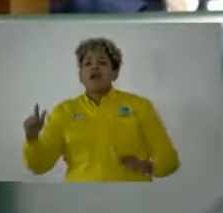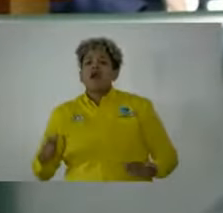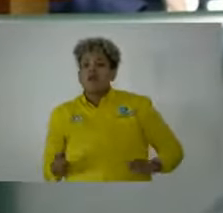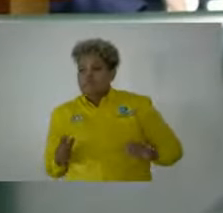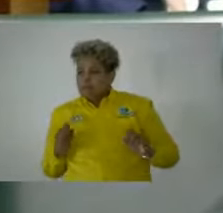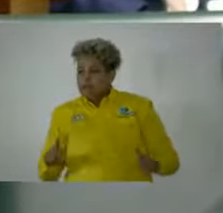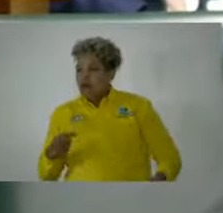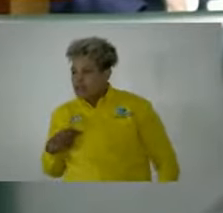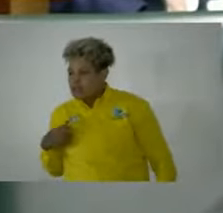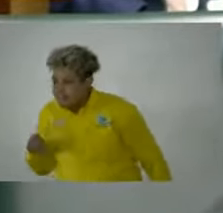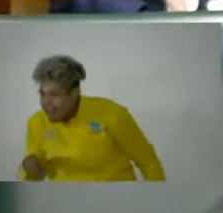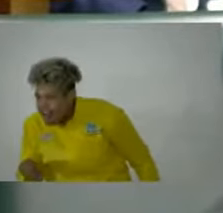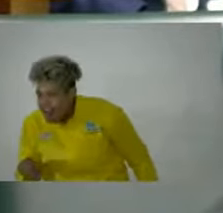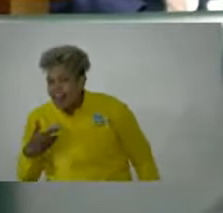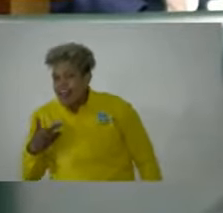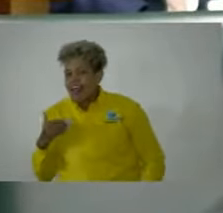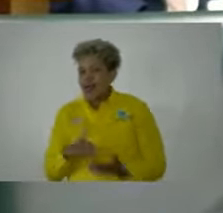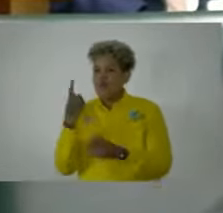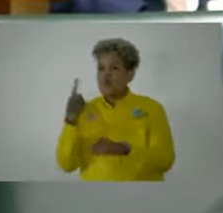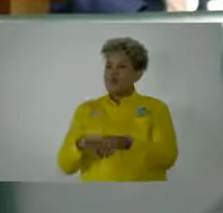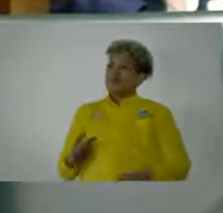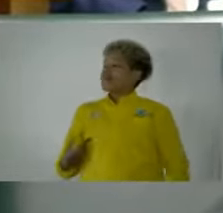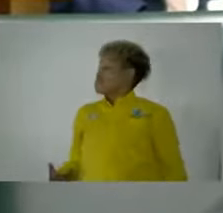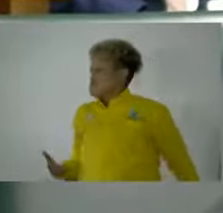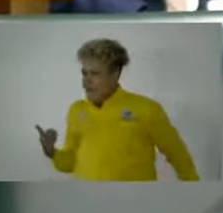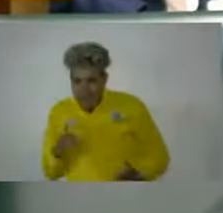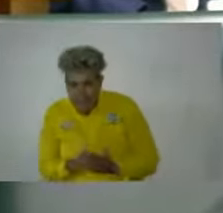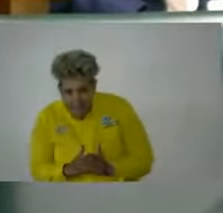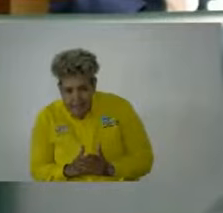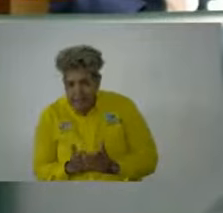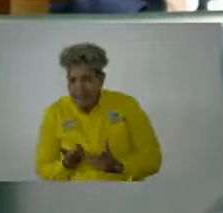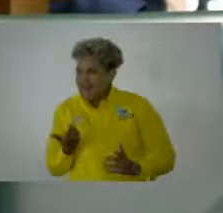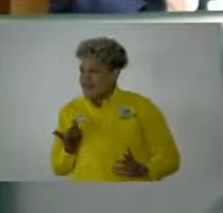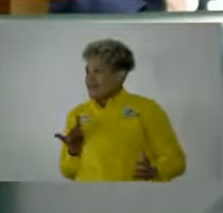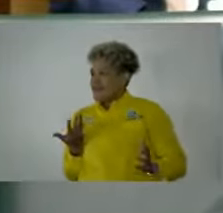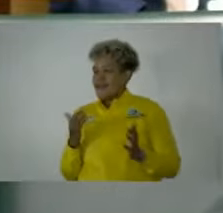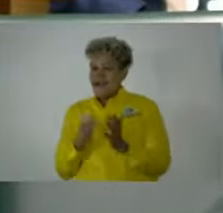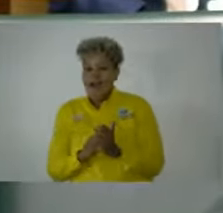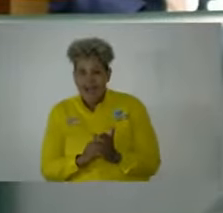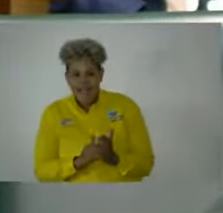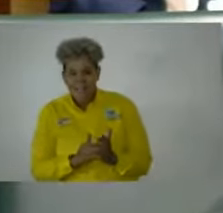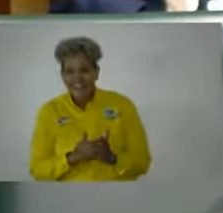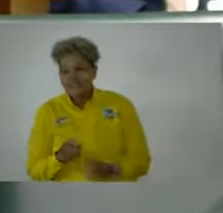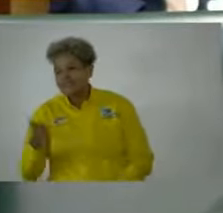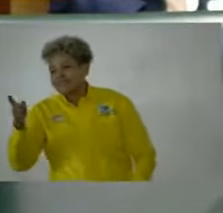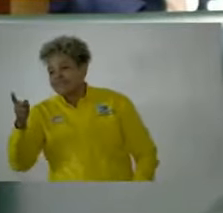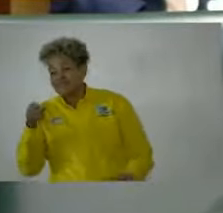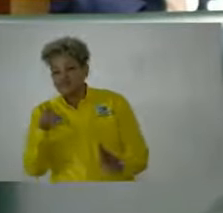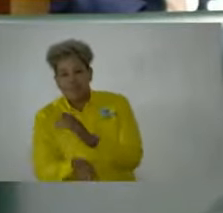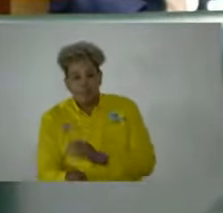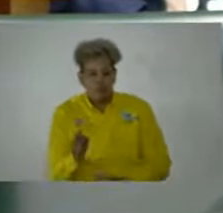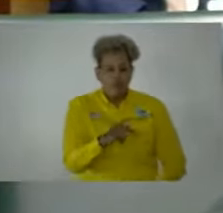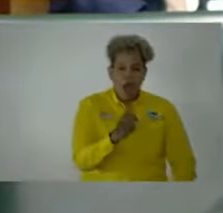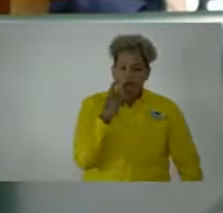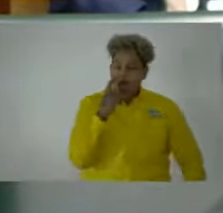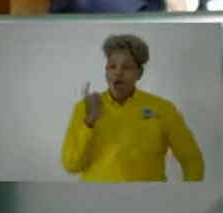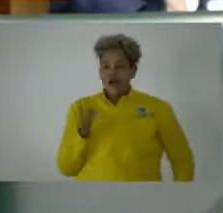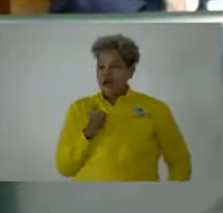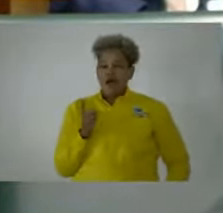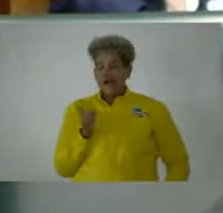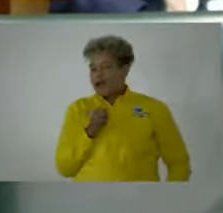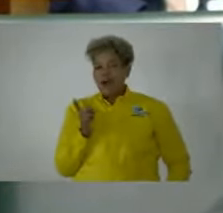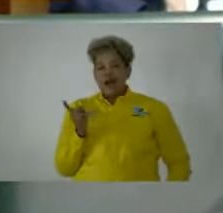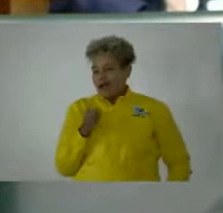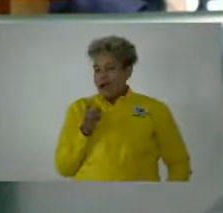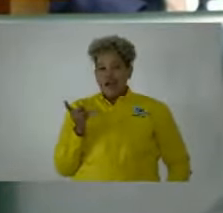recidivism. In other words, people who offend are imprisoned. When they're released, they offend again and come back into prison. That